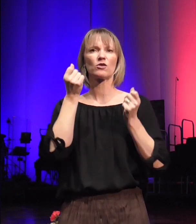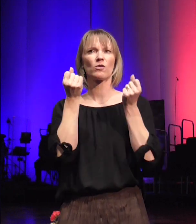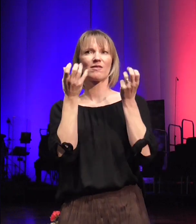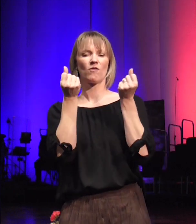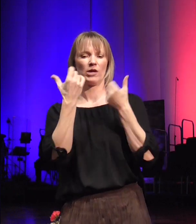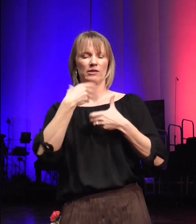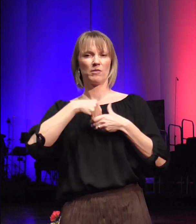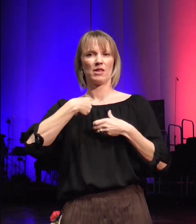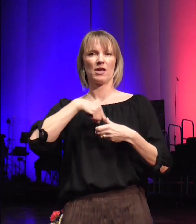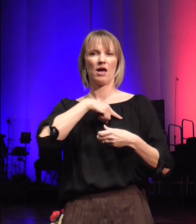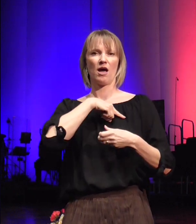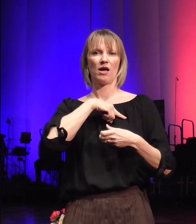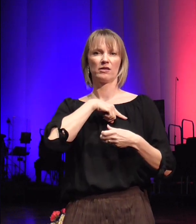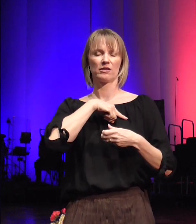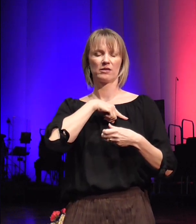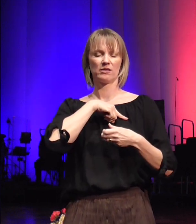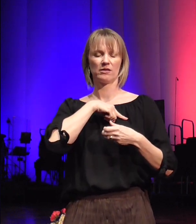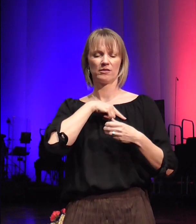us,